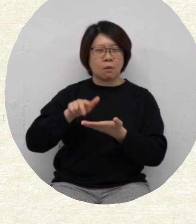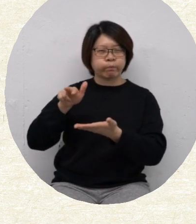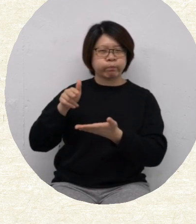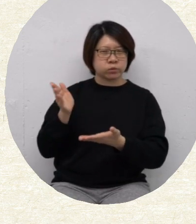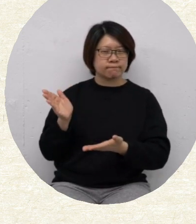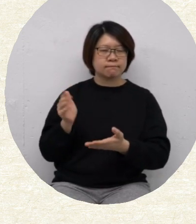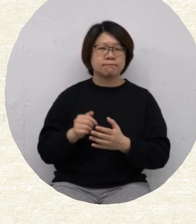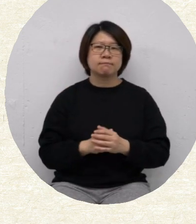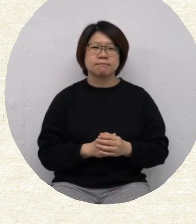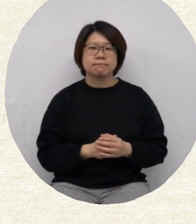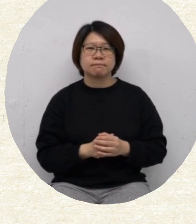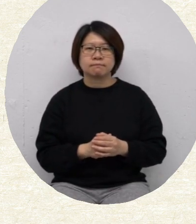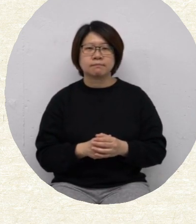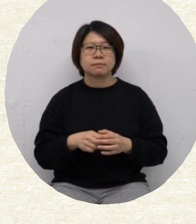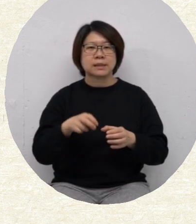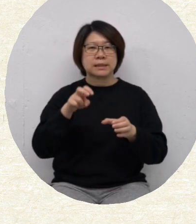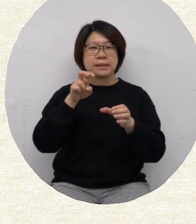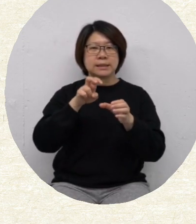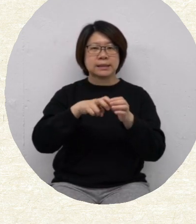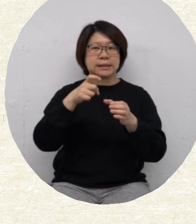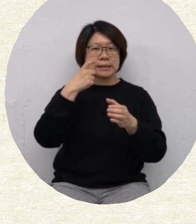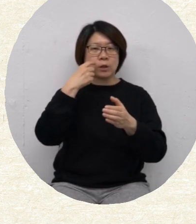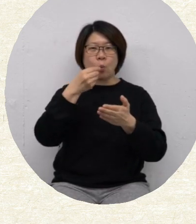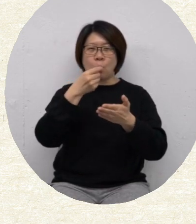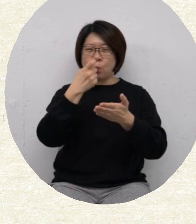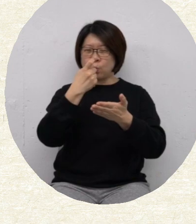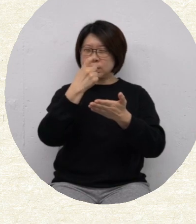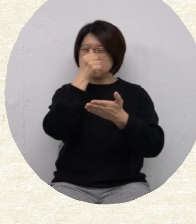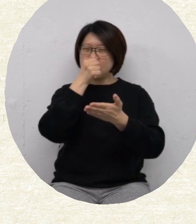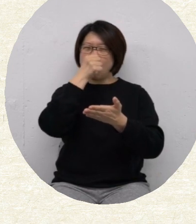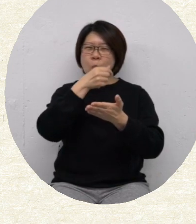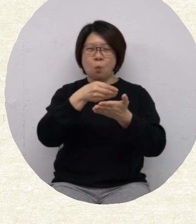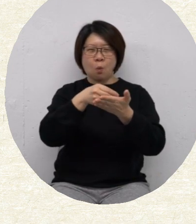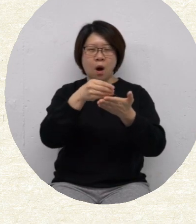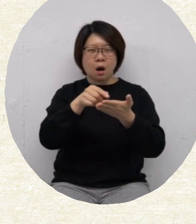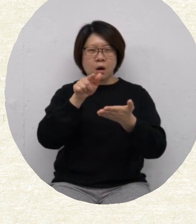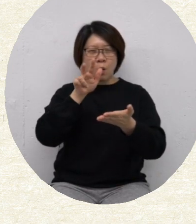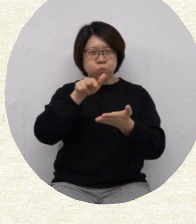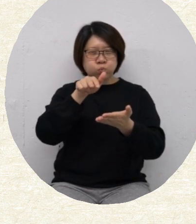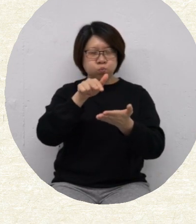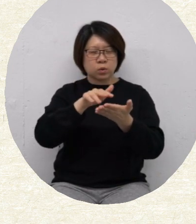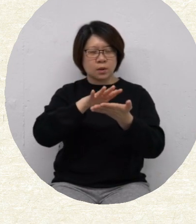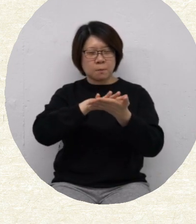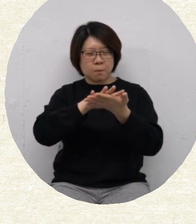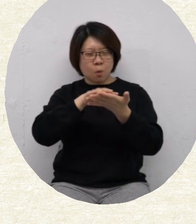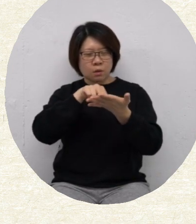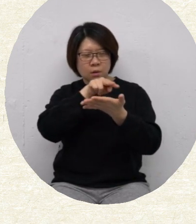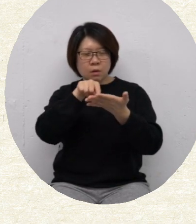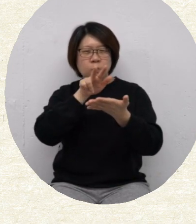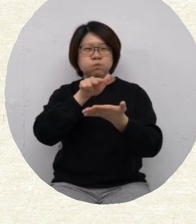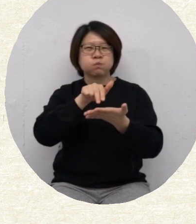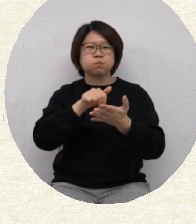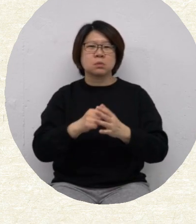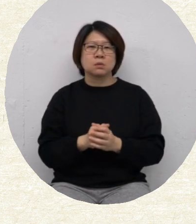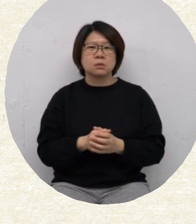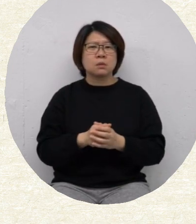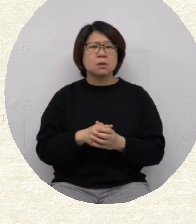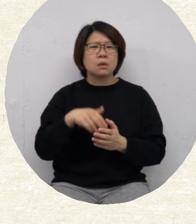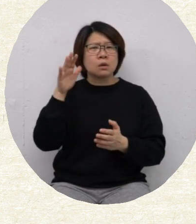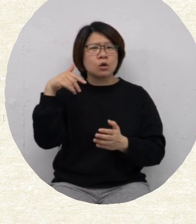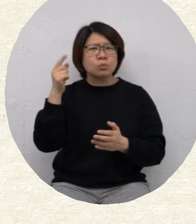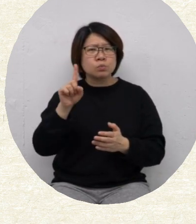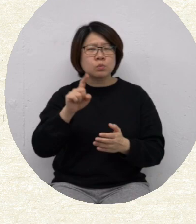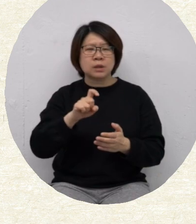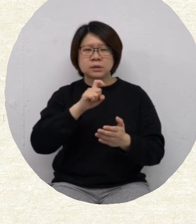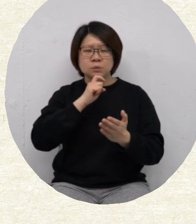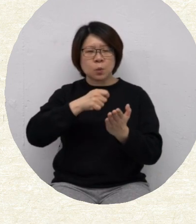resulting from the use of carving tools, such as the U-gouge and V-gouge, and these carved marks were left visible